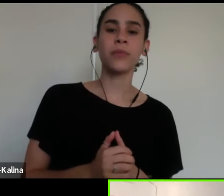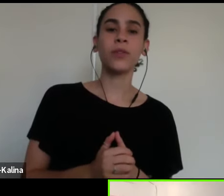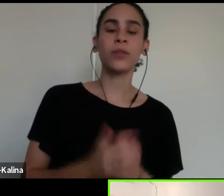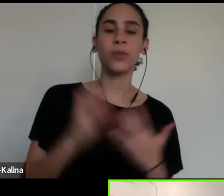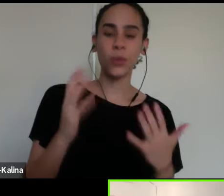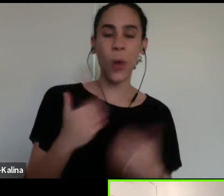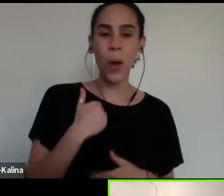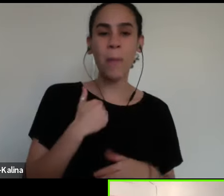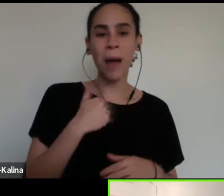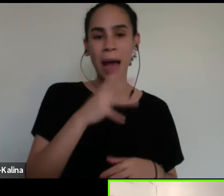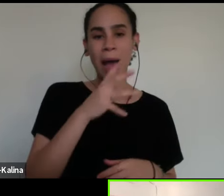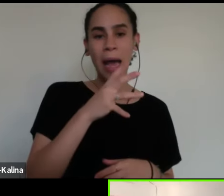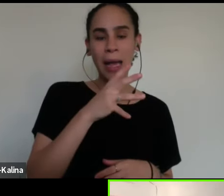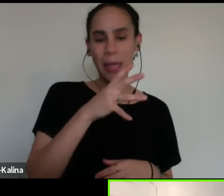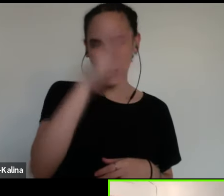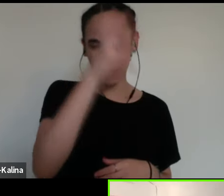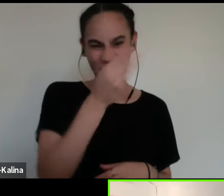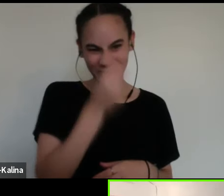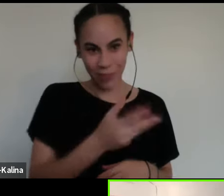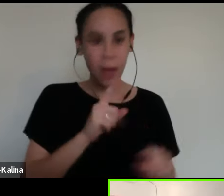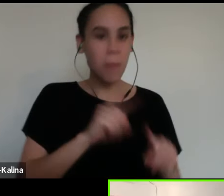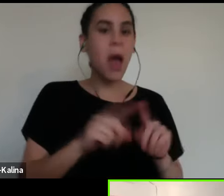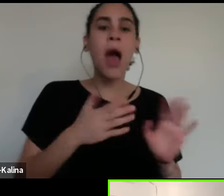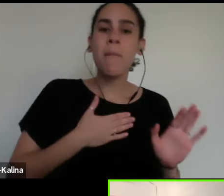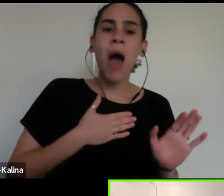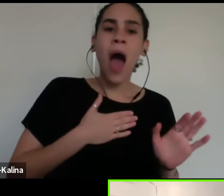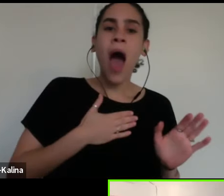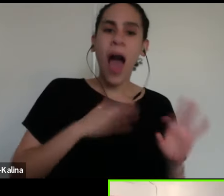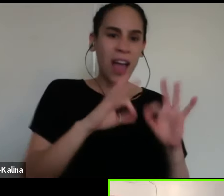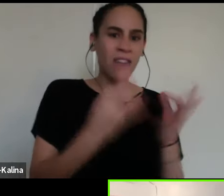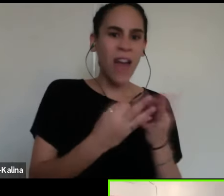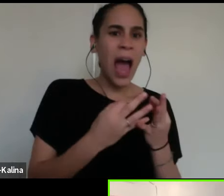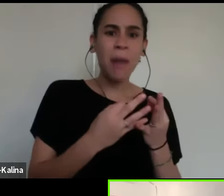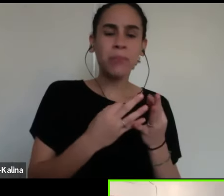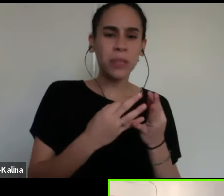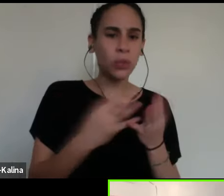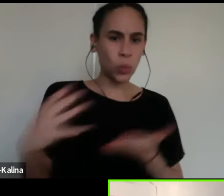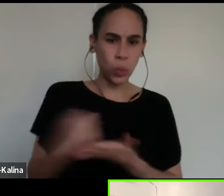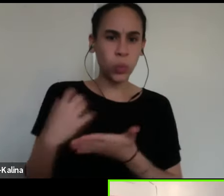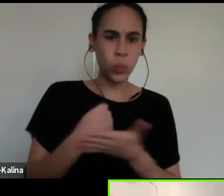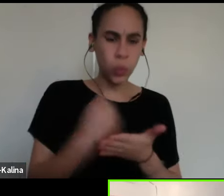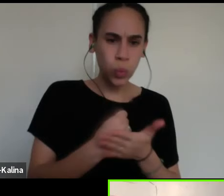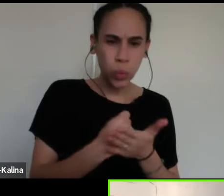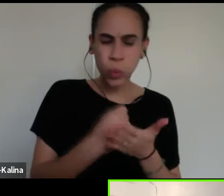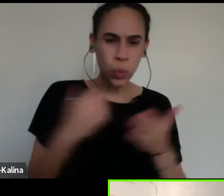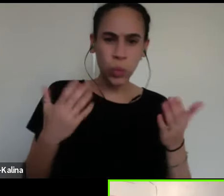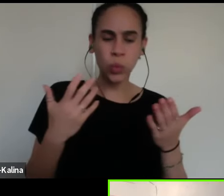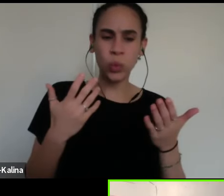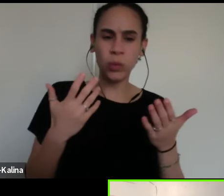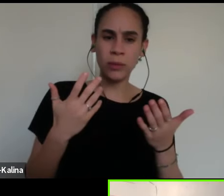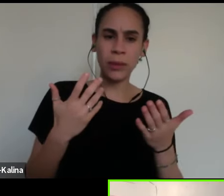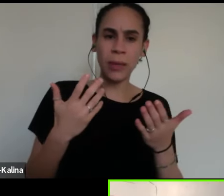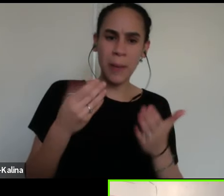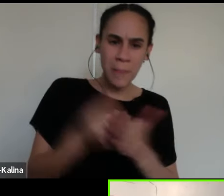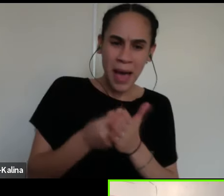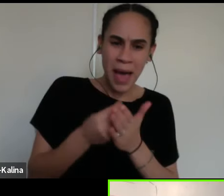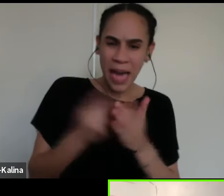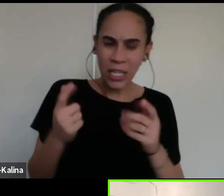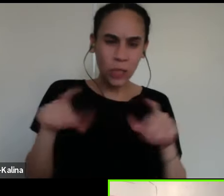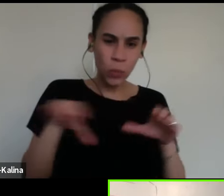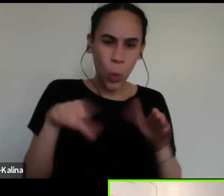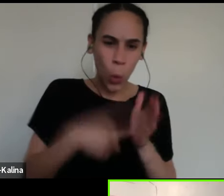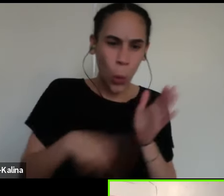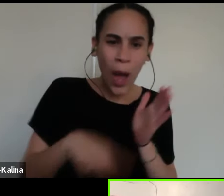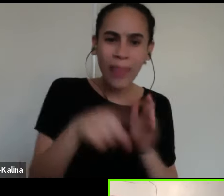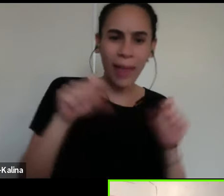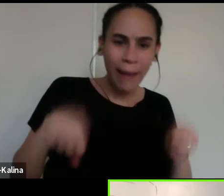but my family's really, really scrappy and ambitious. And like, you know, we're just like, you know, hard scrabble people. And